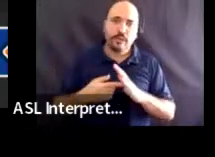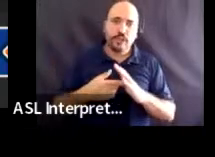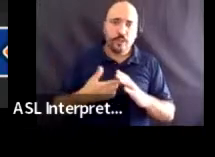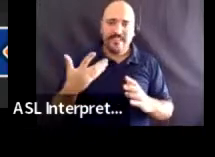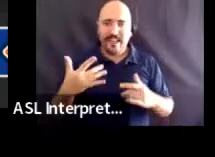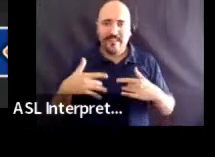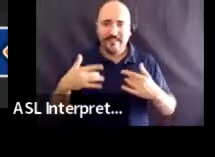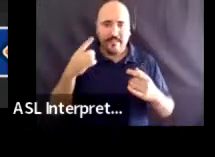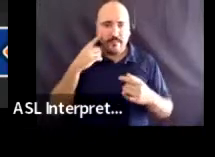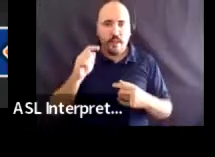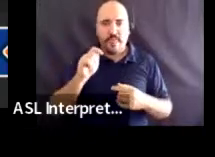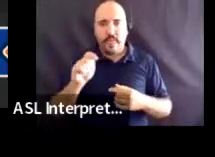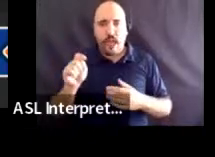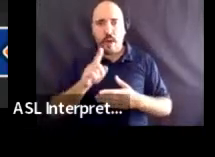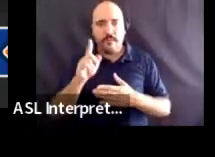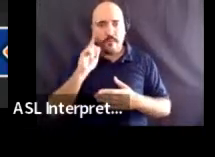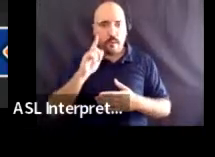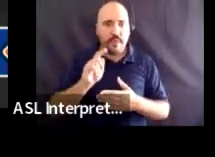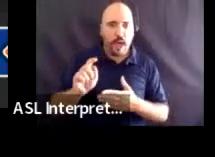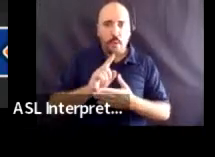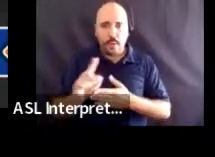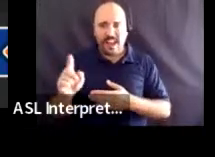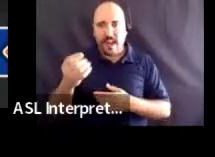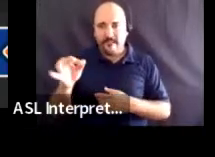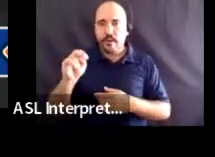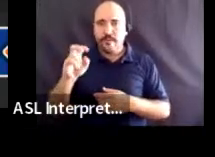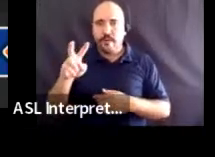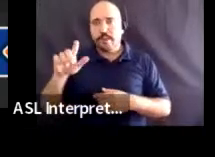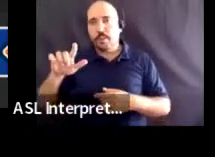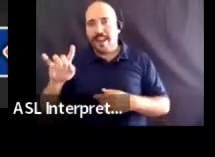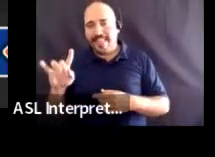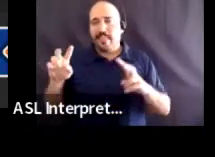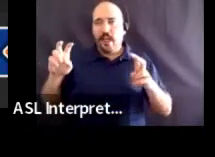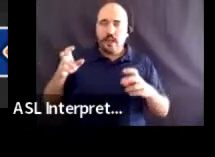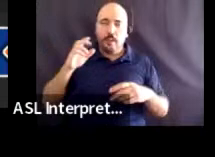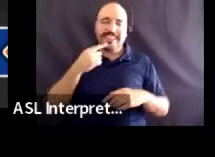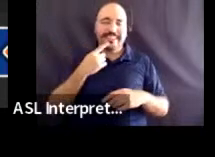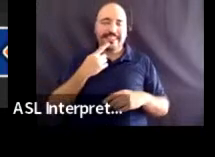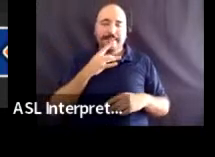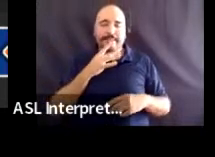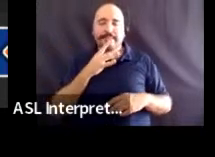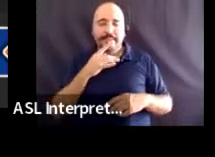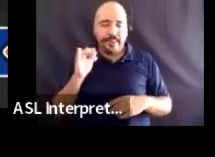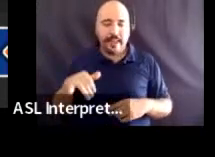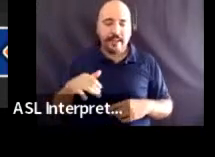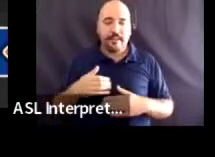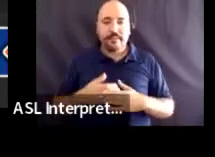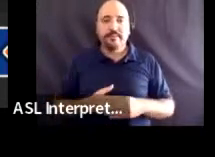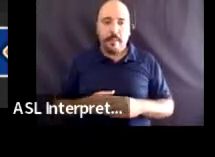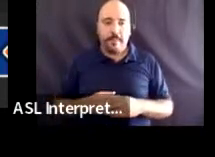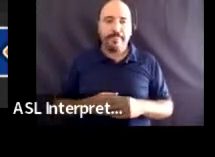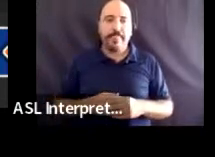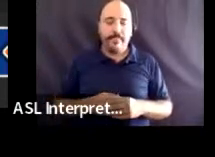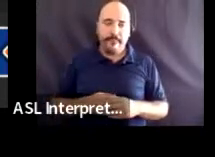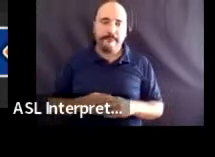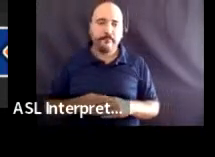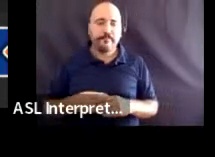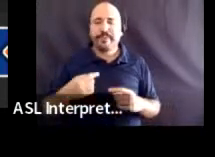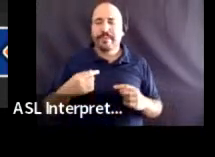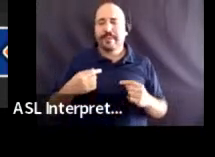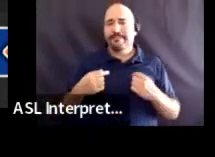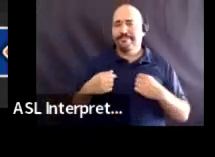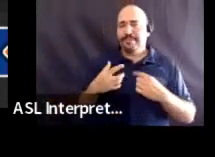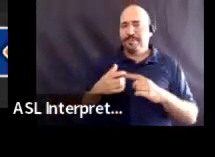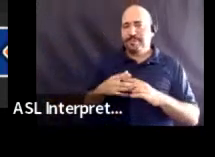events for the week of November 28th or something along those lines. Yeah, let me chime in on one other thing about the list,